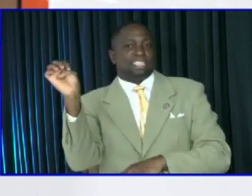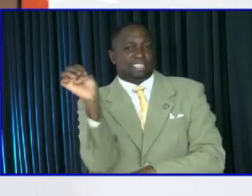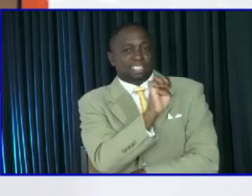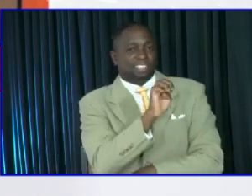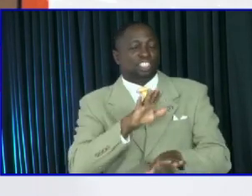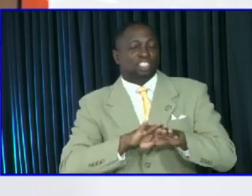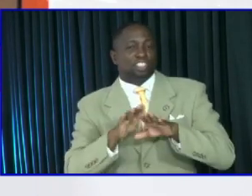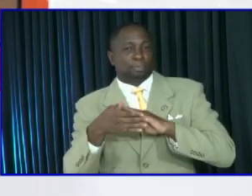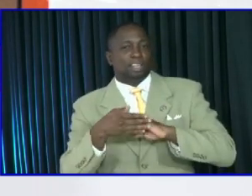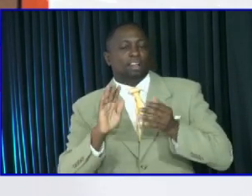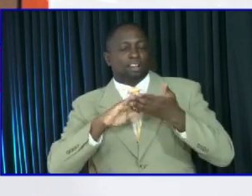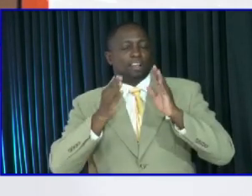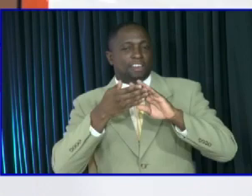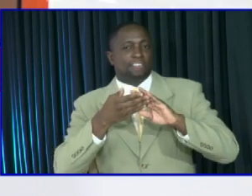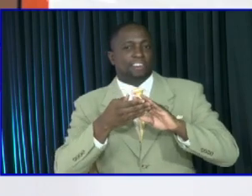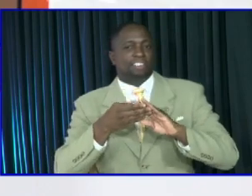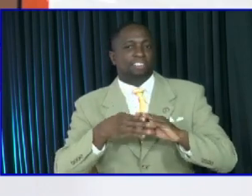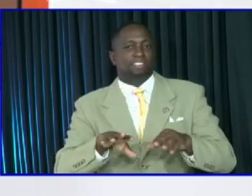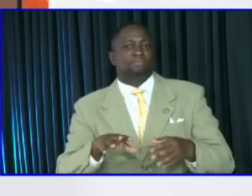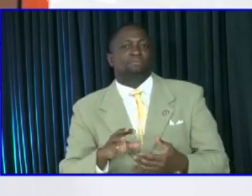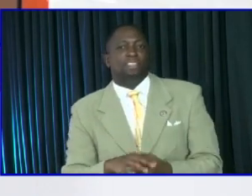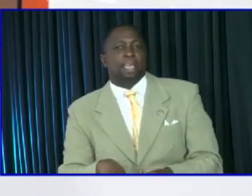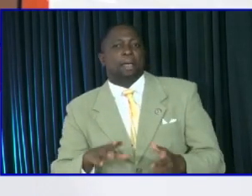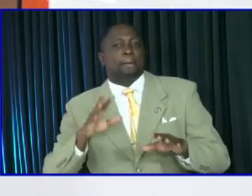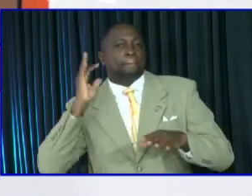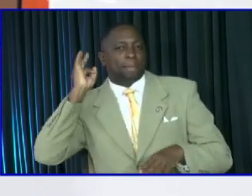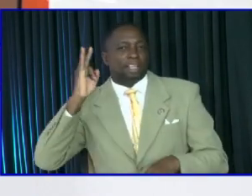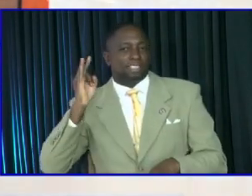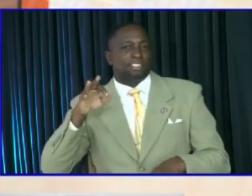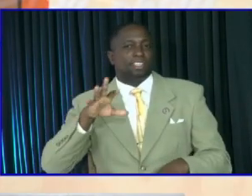Adventists, Pastor Linton Williams.